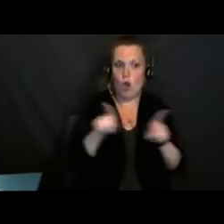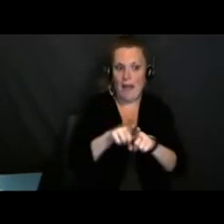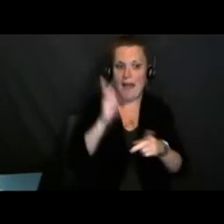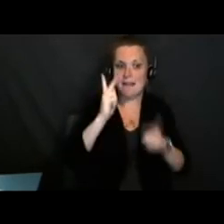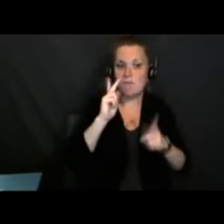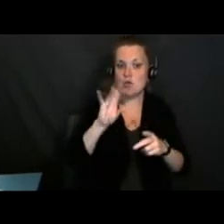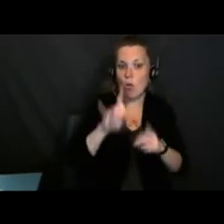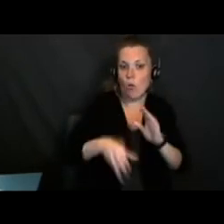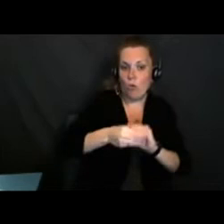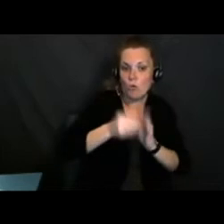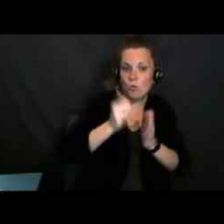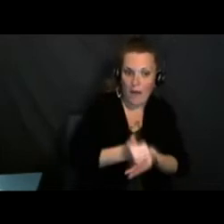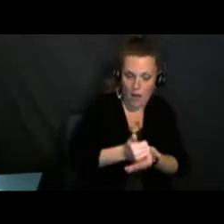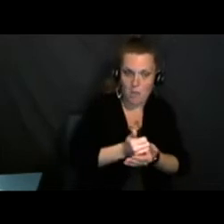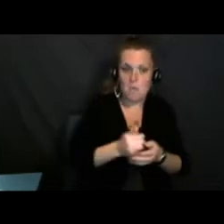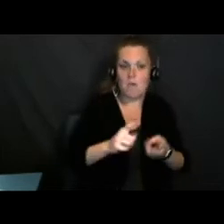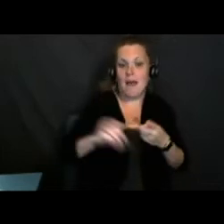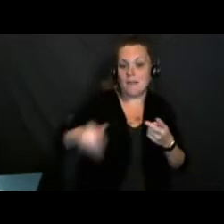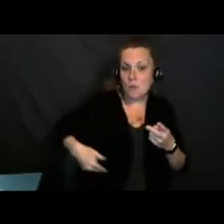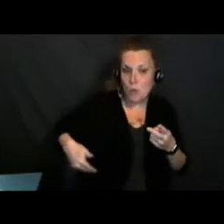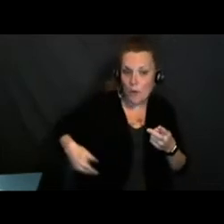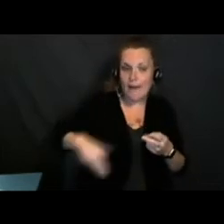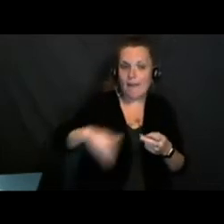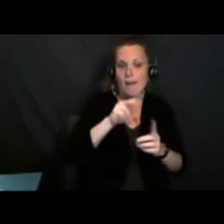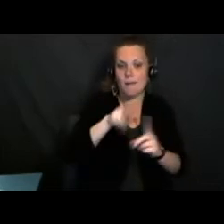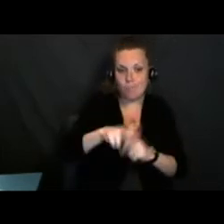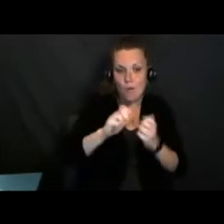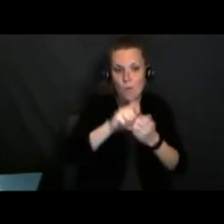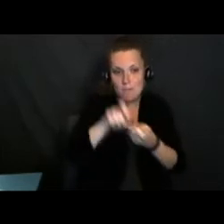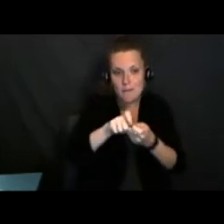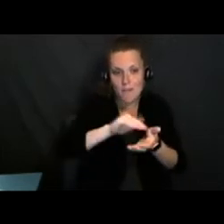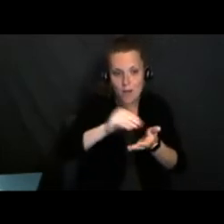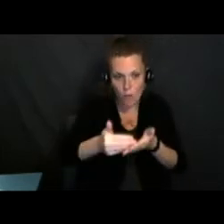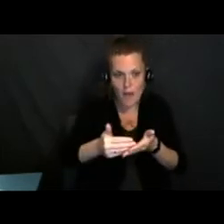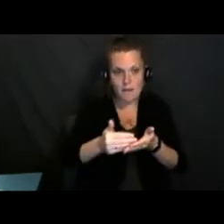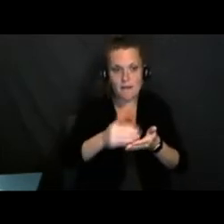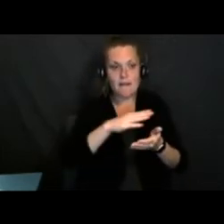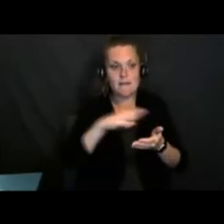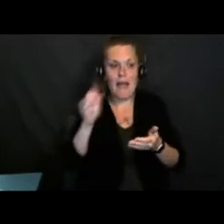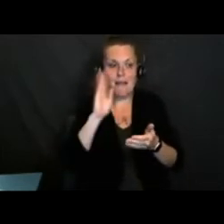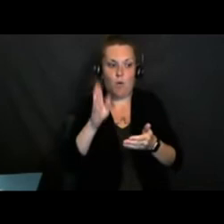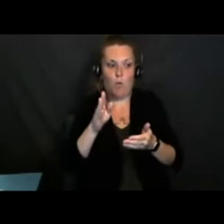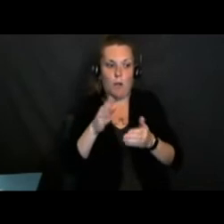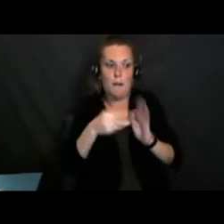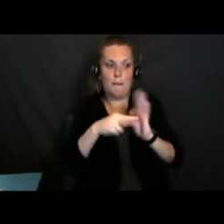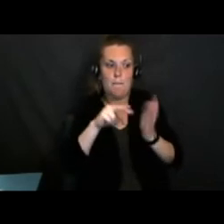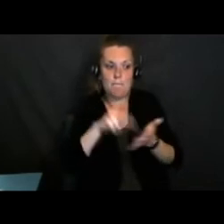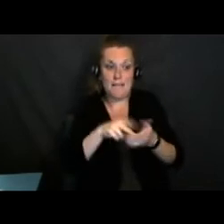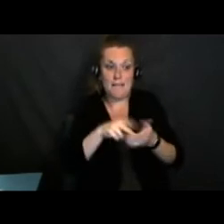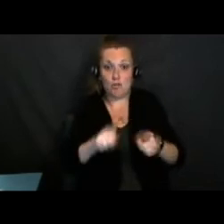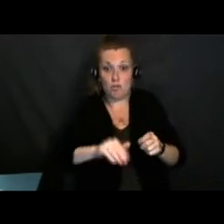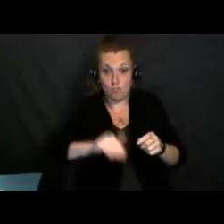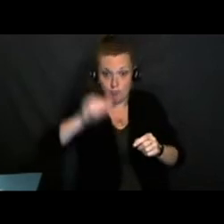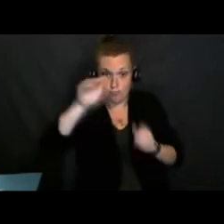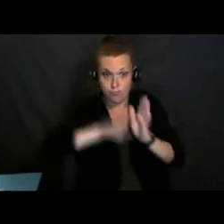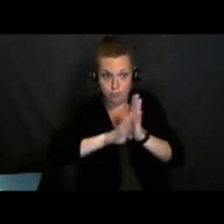and analogic to discrete quantities, and that would ensure an optimal transition to symbols for numbers.